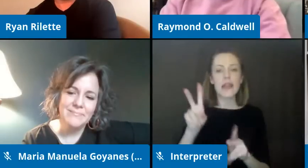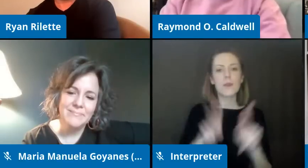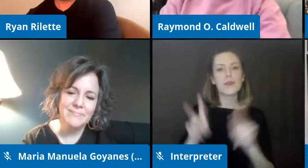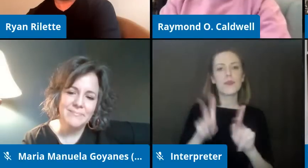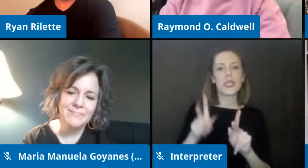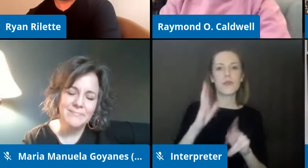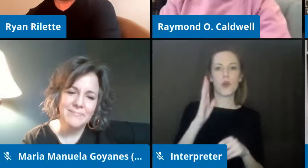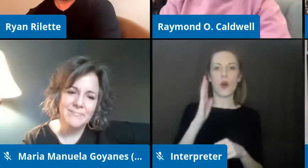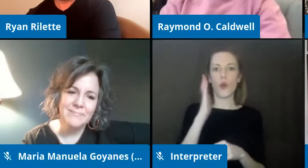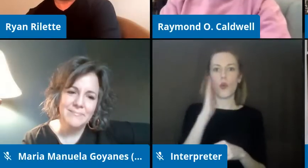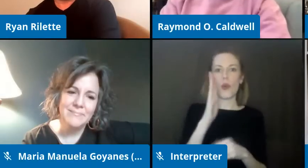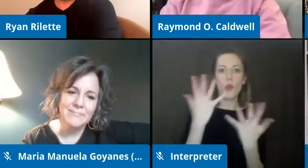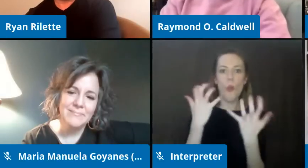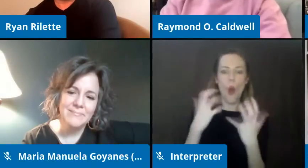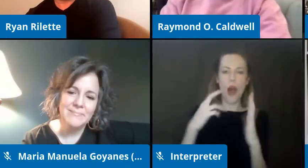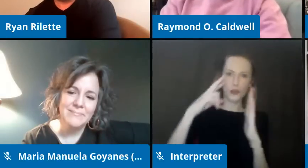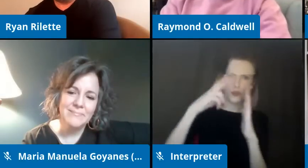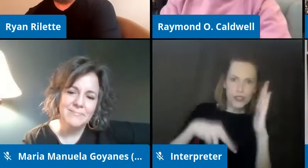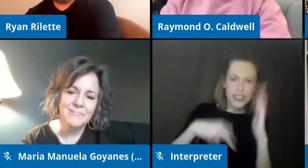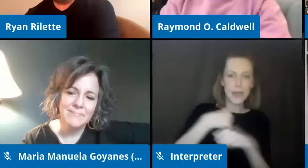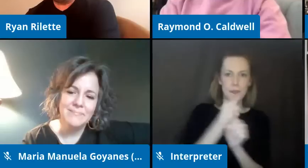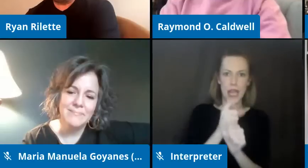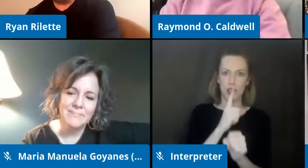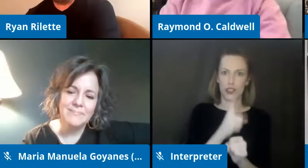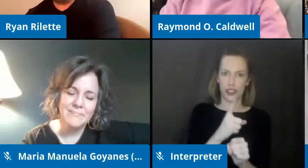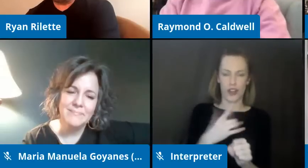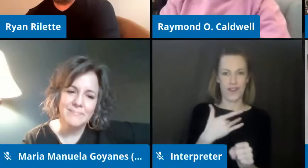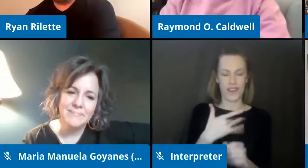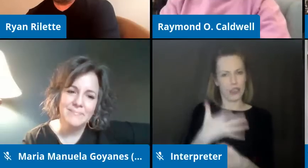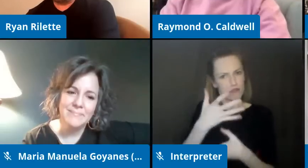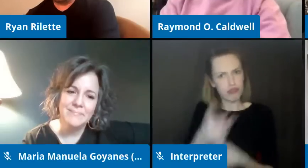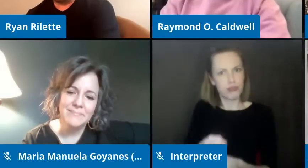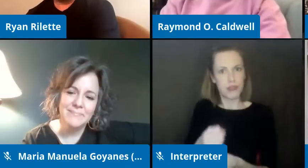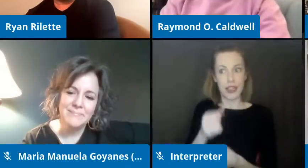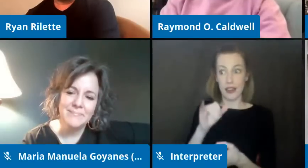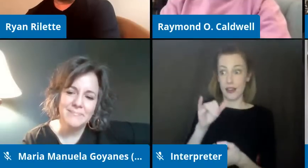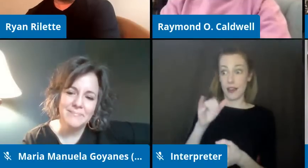seeing is something someone else thought was okay.